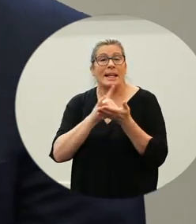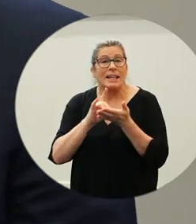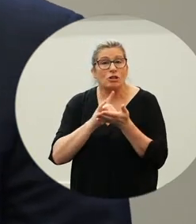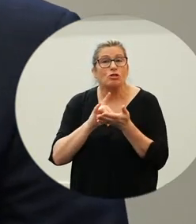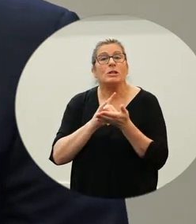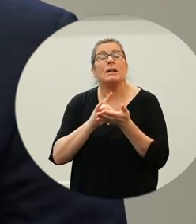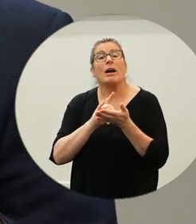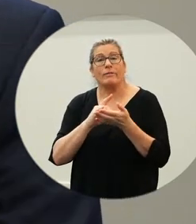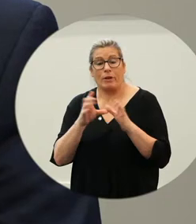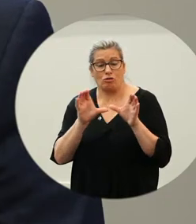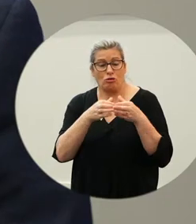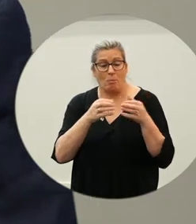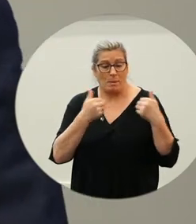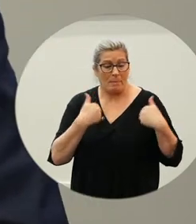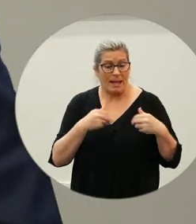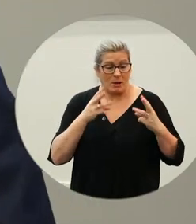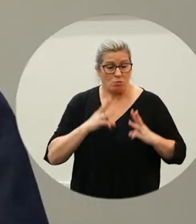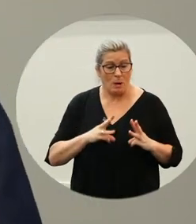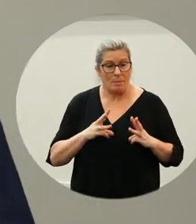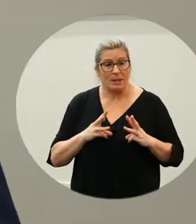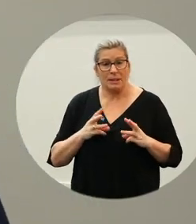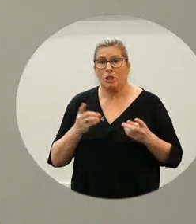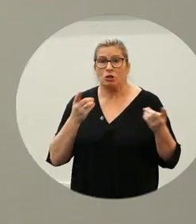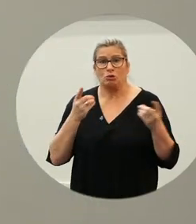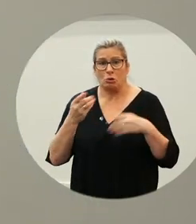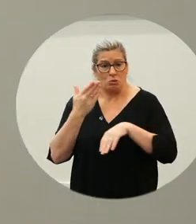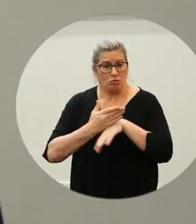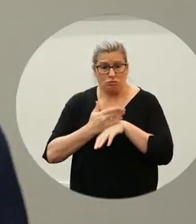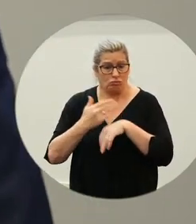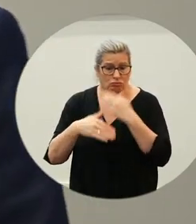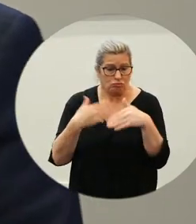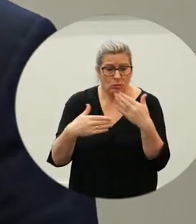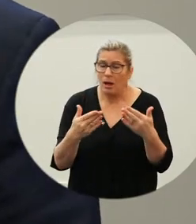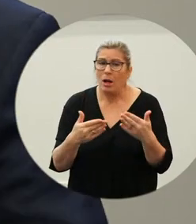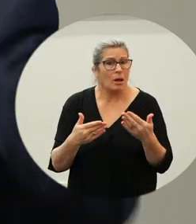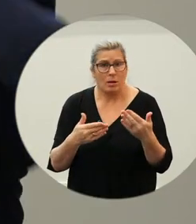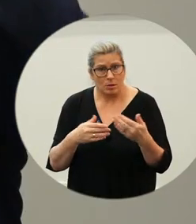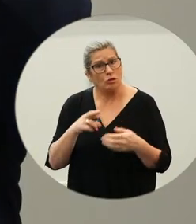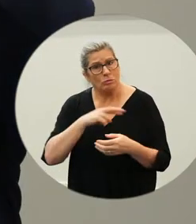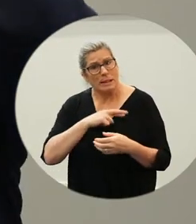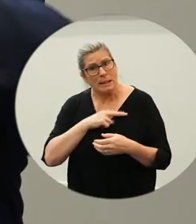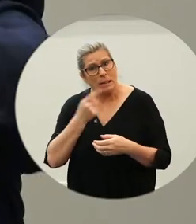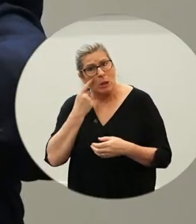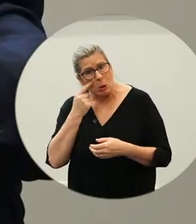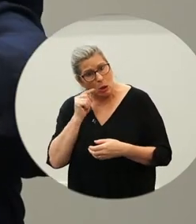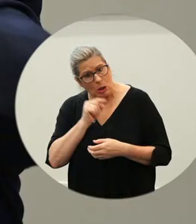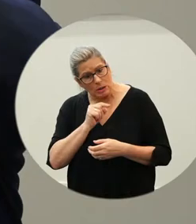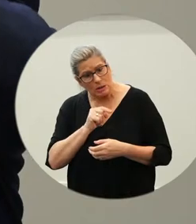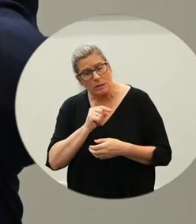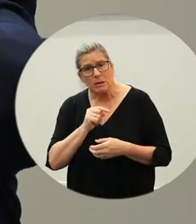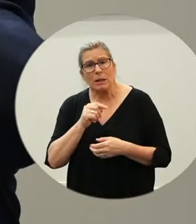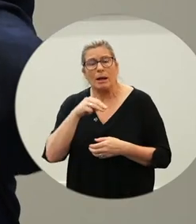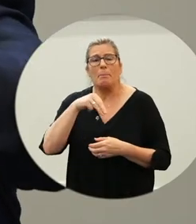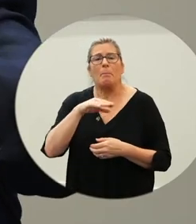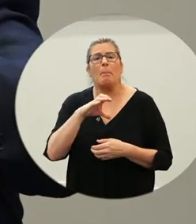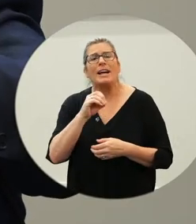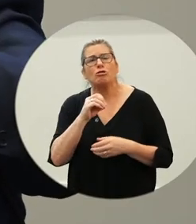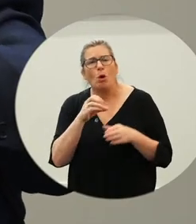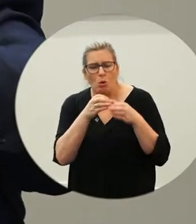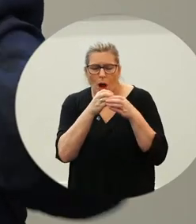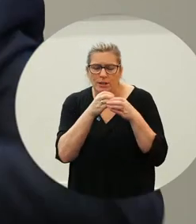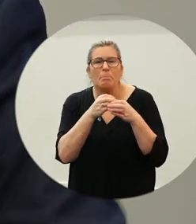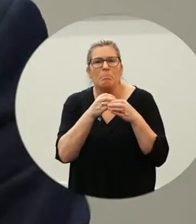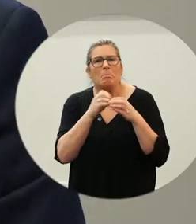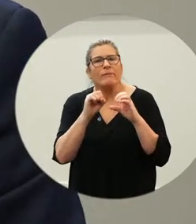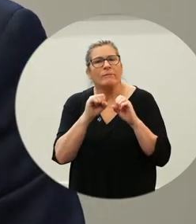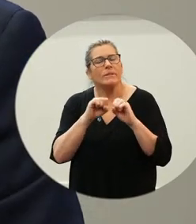of a group of men and women who go around in blue and white cars. You're actually looking into a microcosm of how a society develops